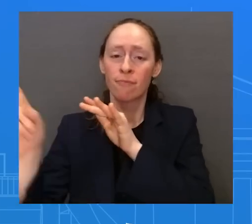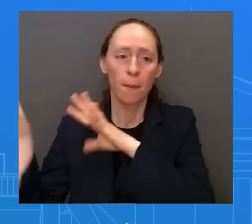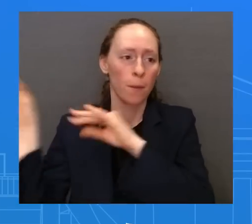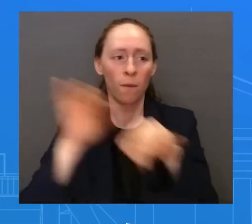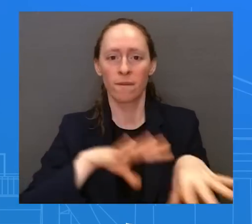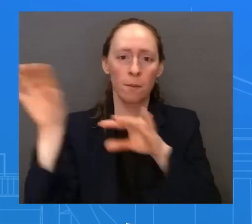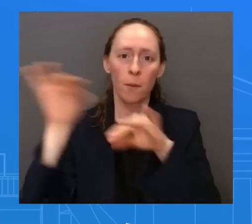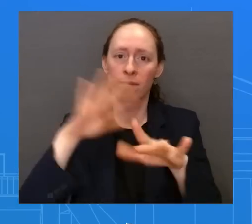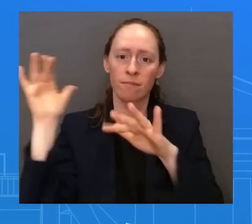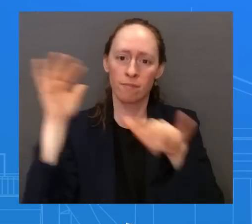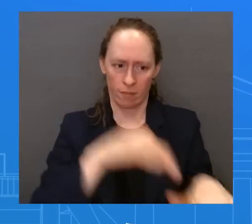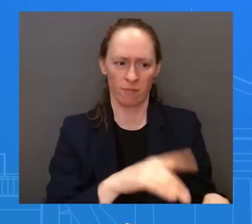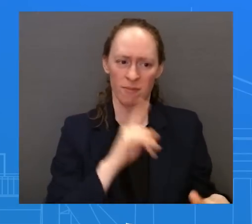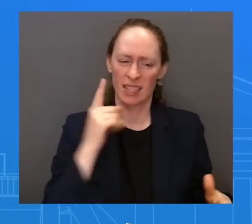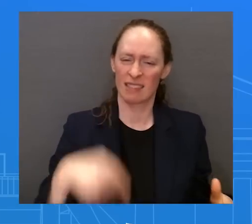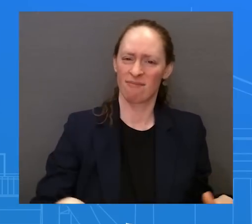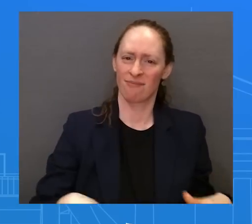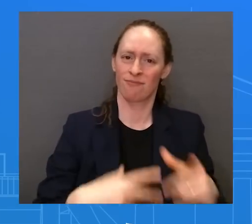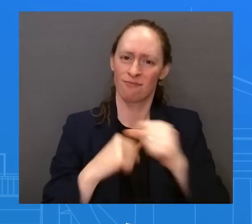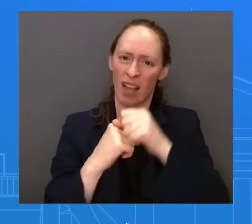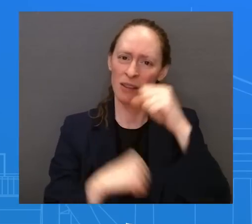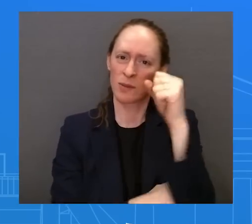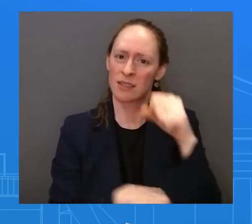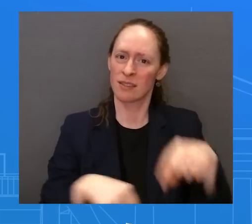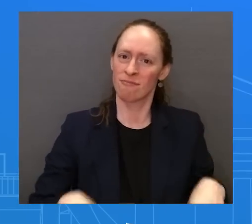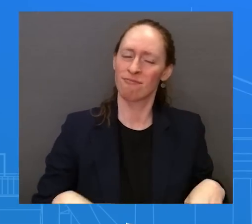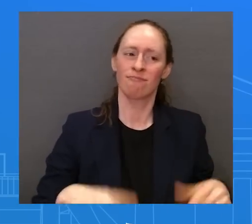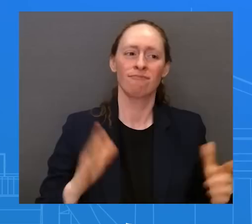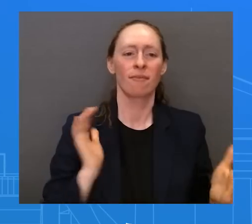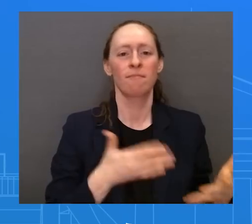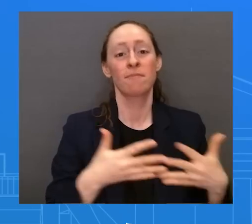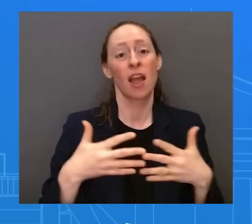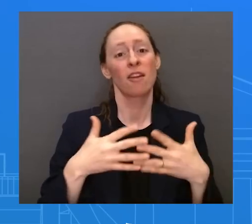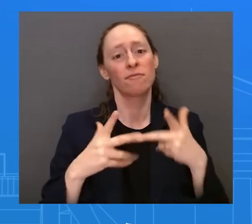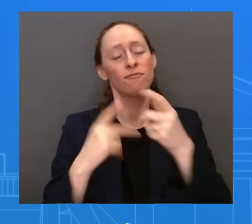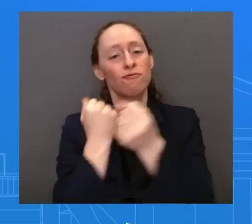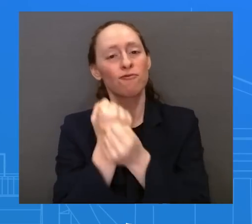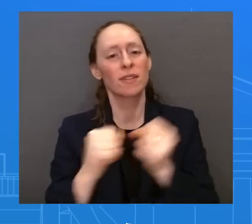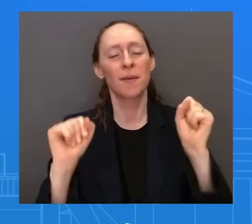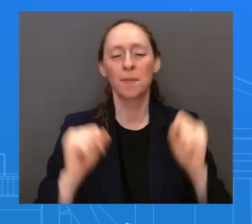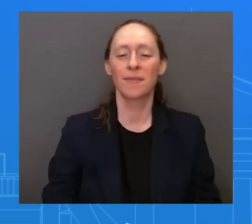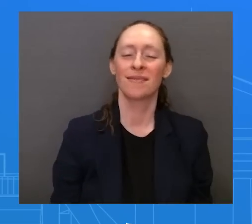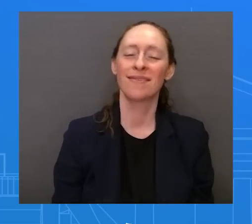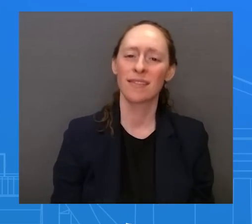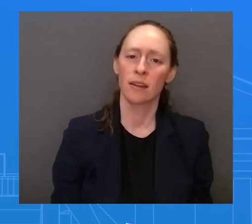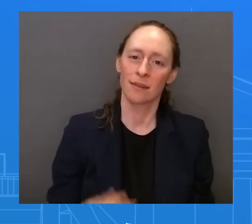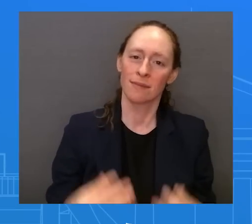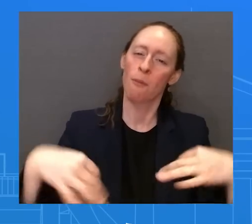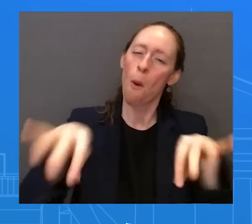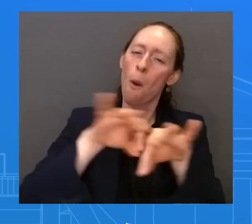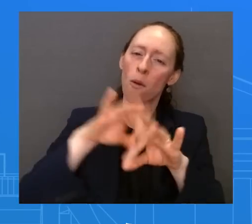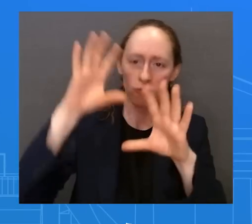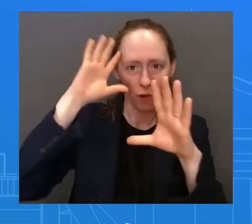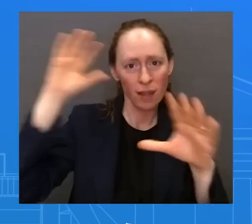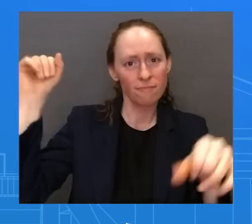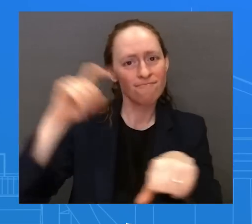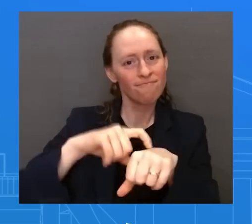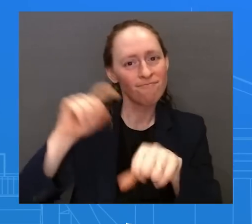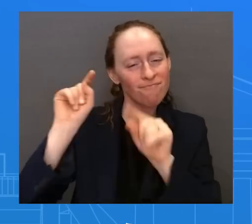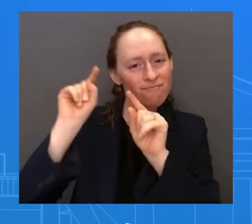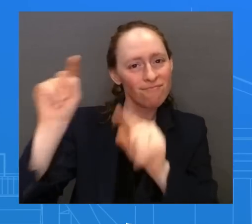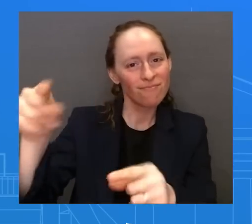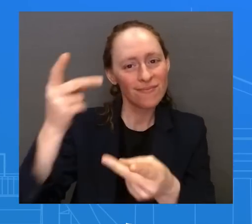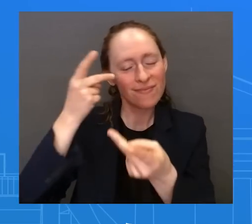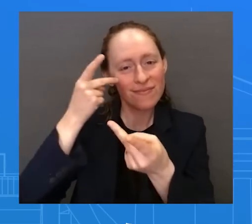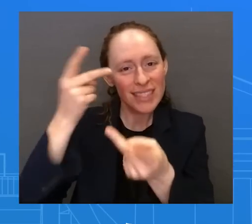well and I think telling that story the president going there and being able to touch on his own his own family story The and the stories